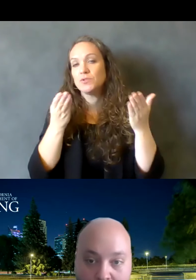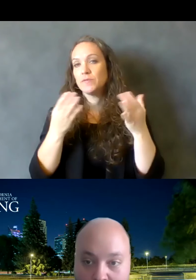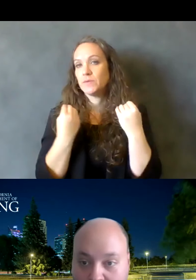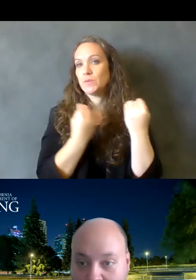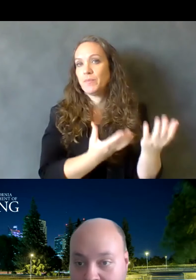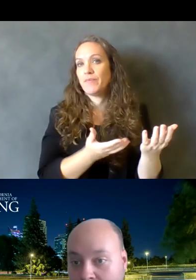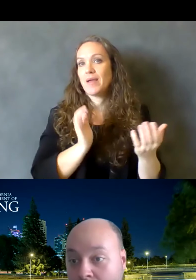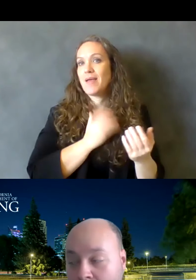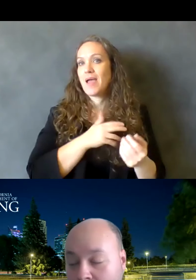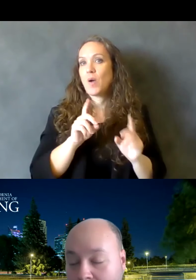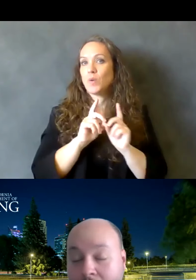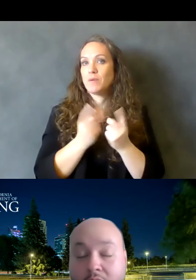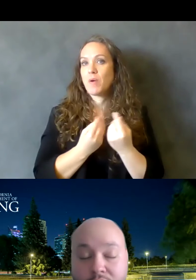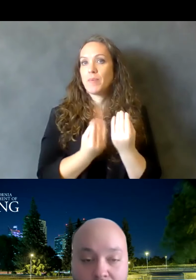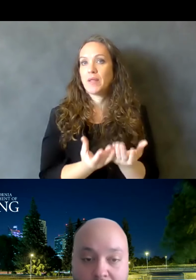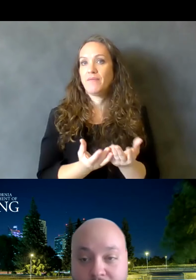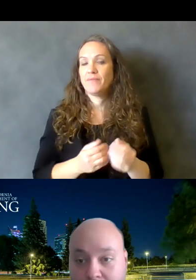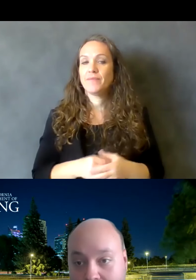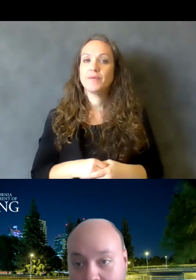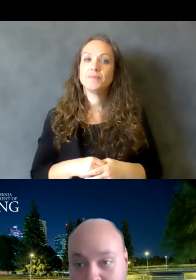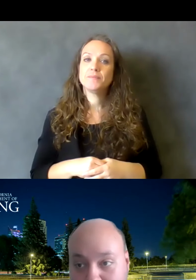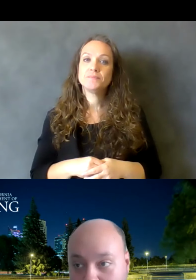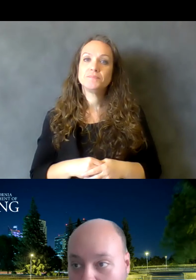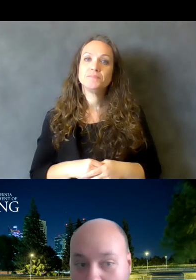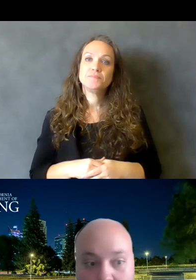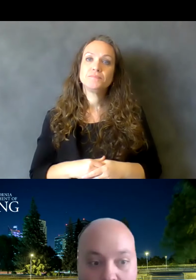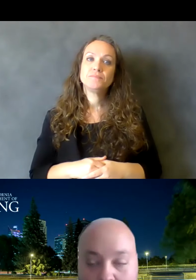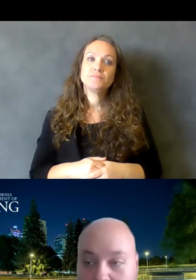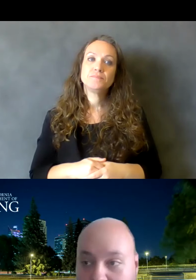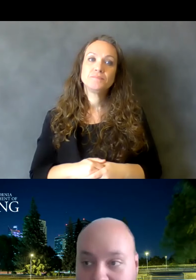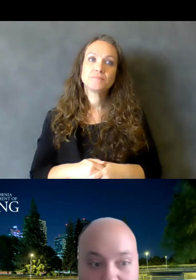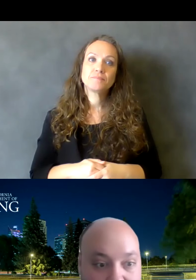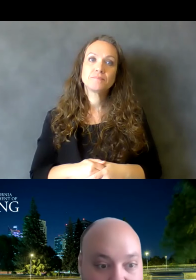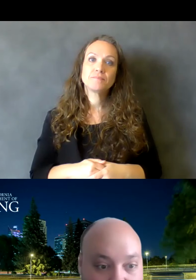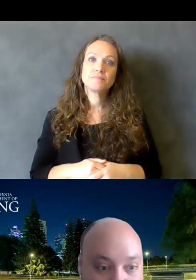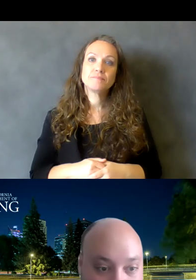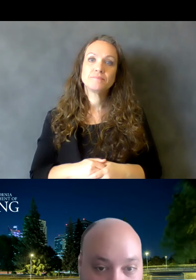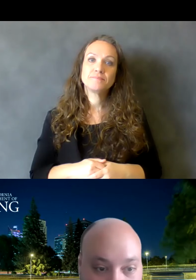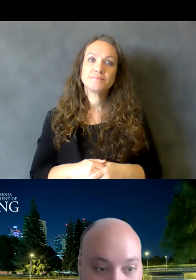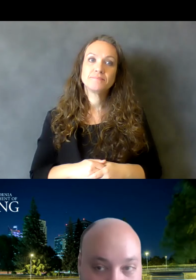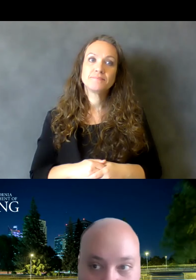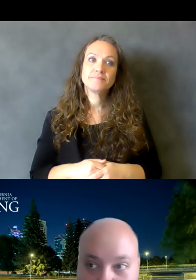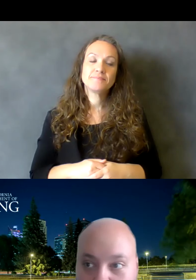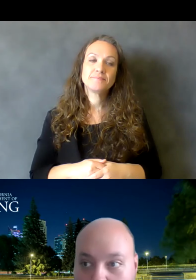our department provides and our local area agencies on aging provided. Next slide, please.